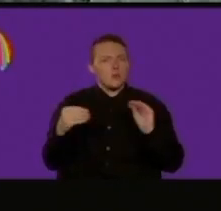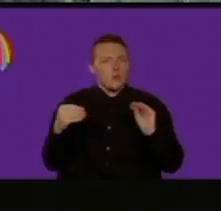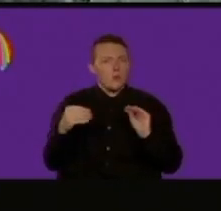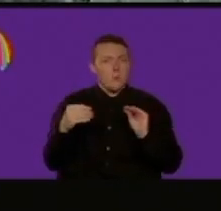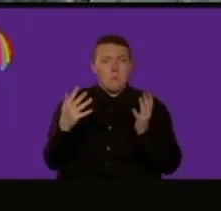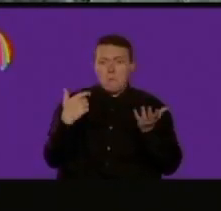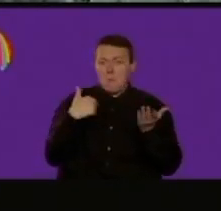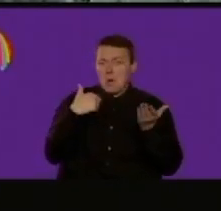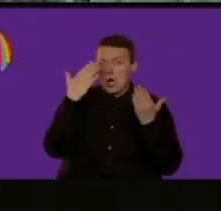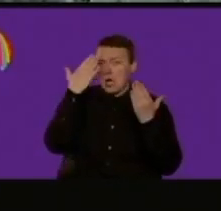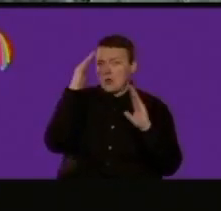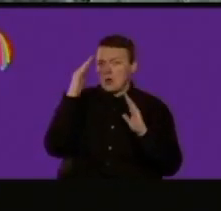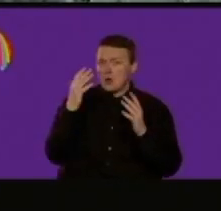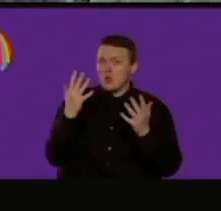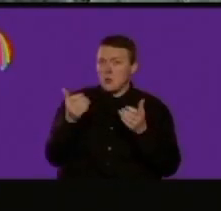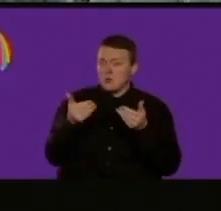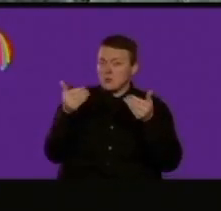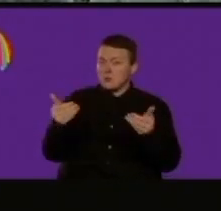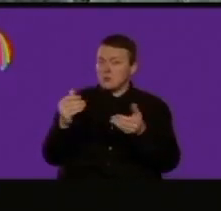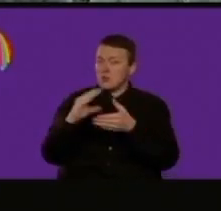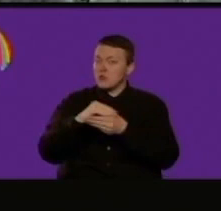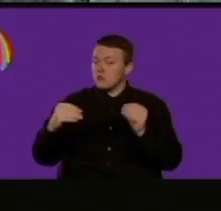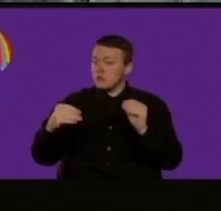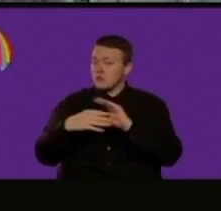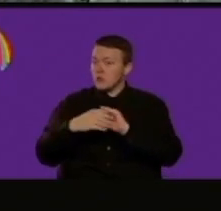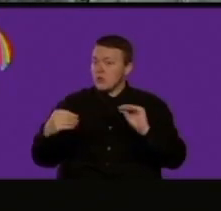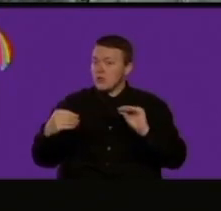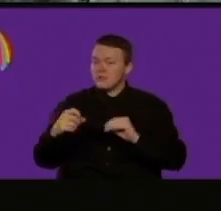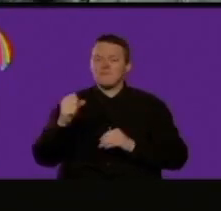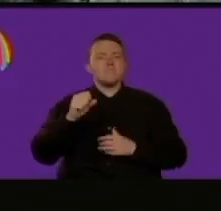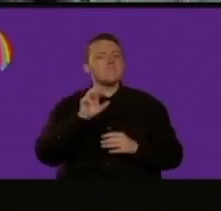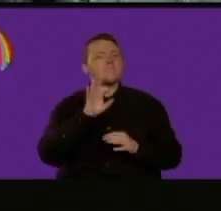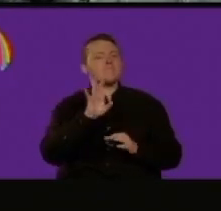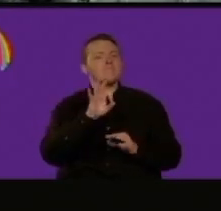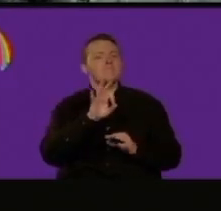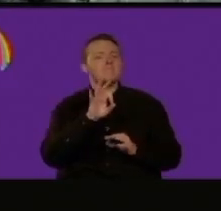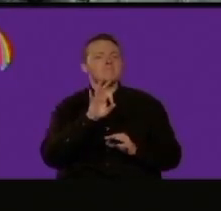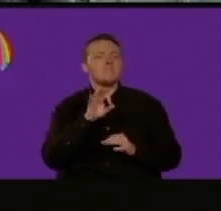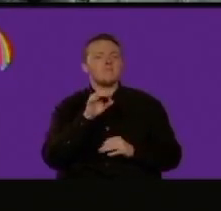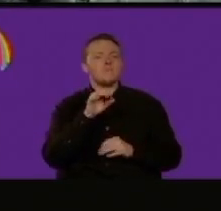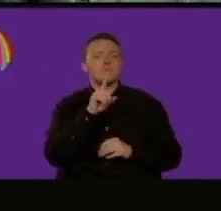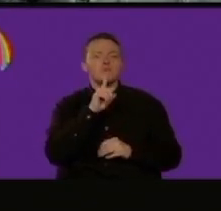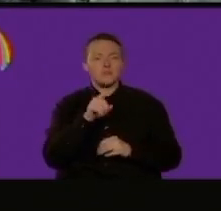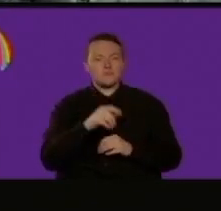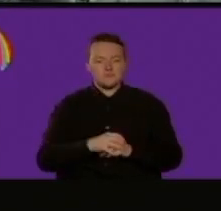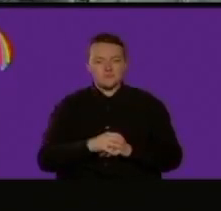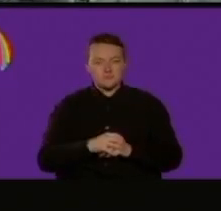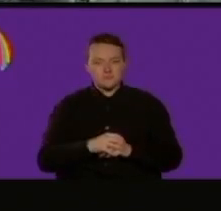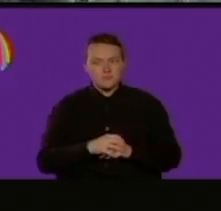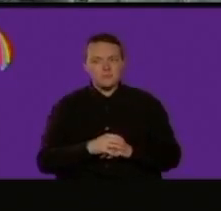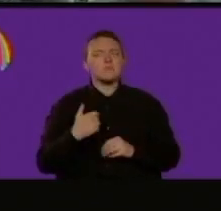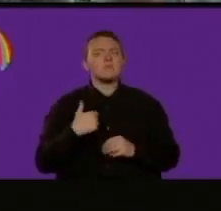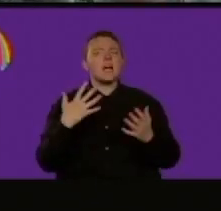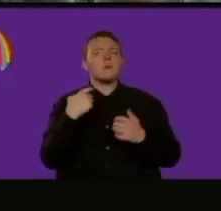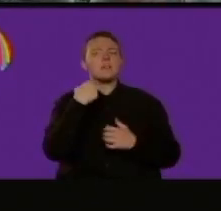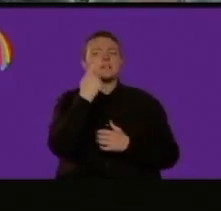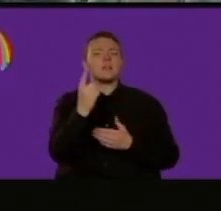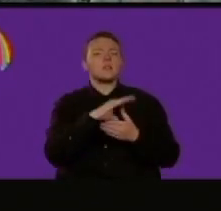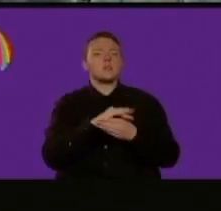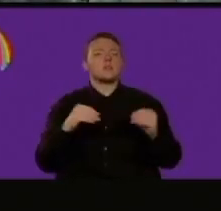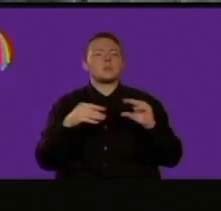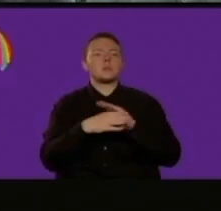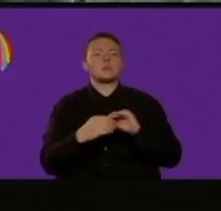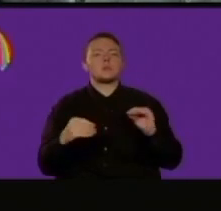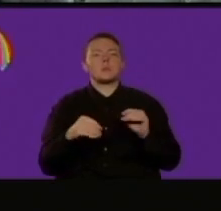Sometimes they can be frustrated and quit if they cannot do what they want to do. However,